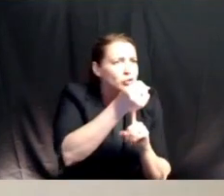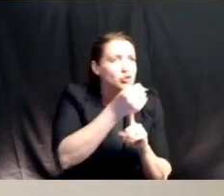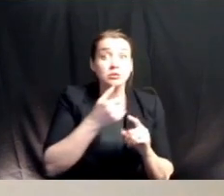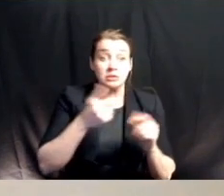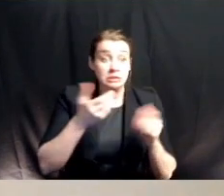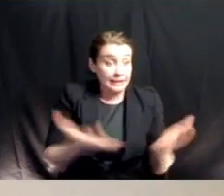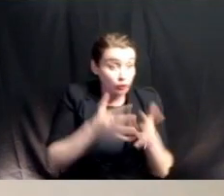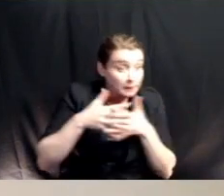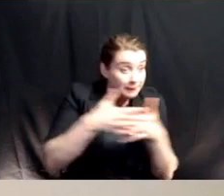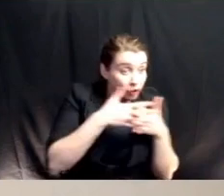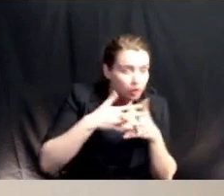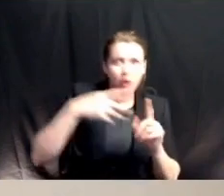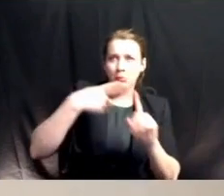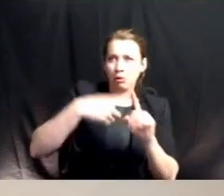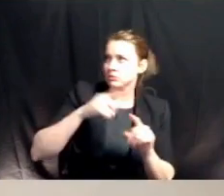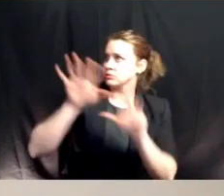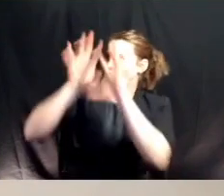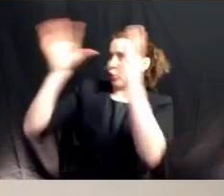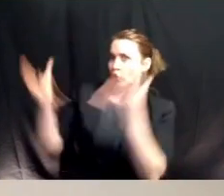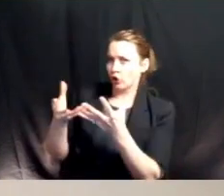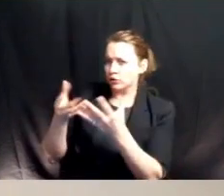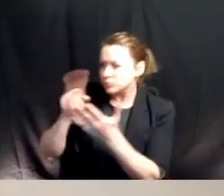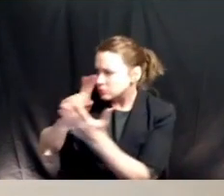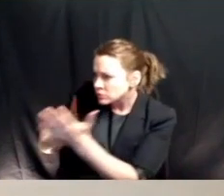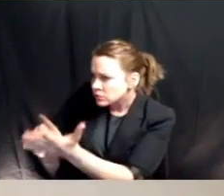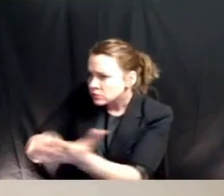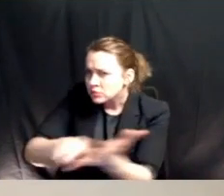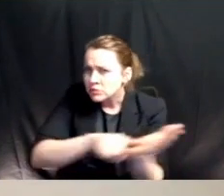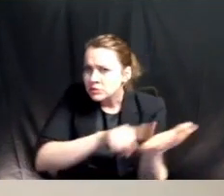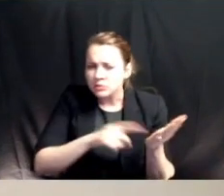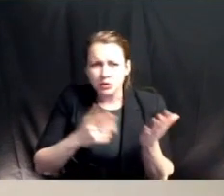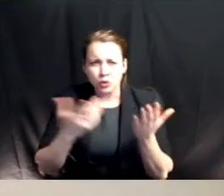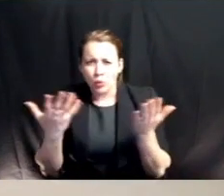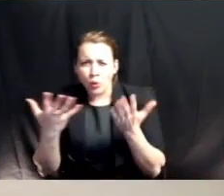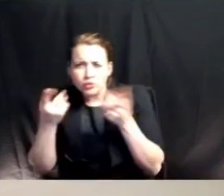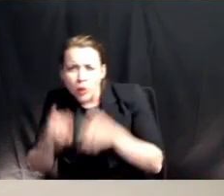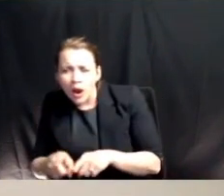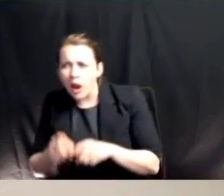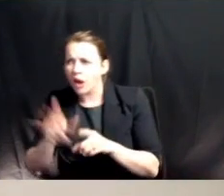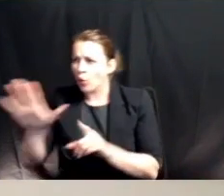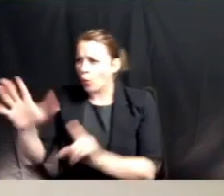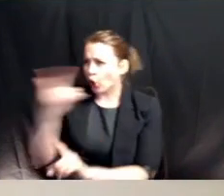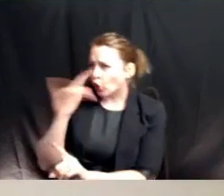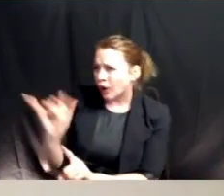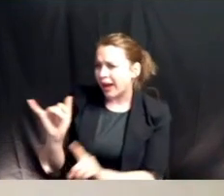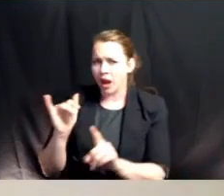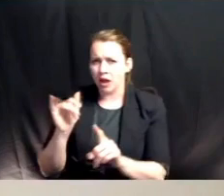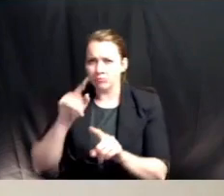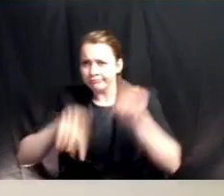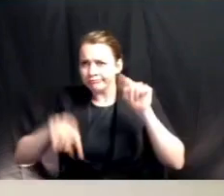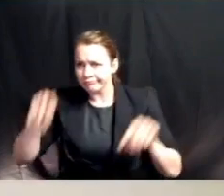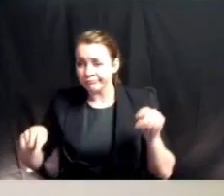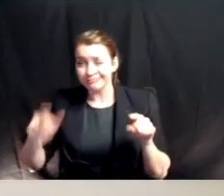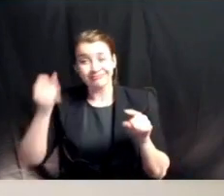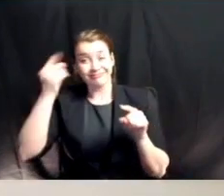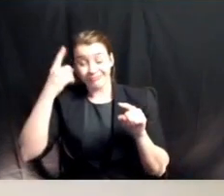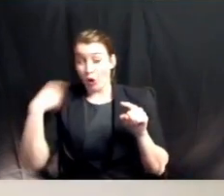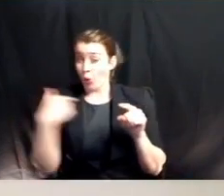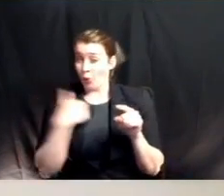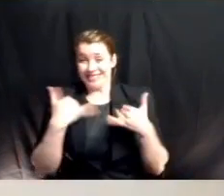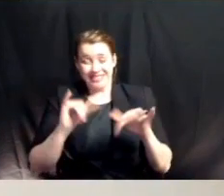We're learning from the cases that we have even here, stateside. But as we learn more, again, this